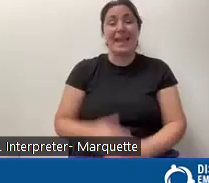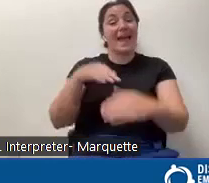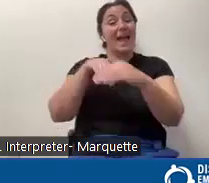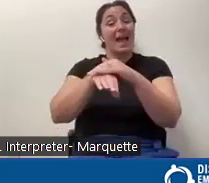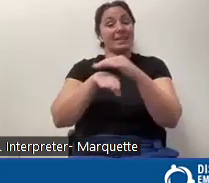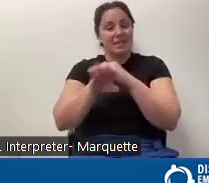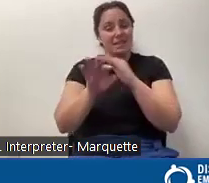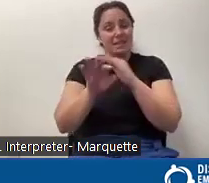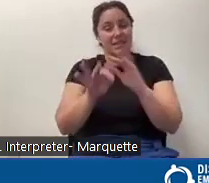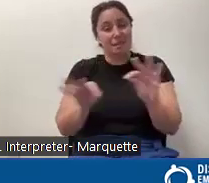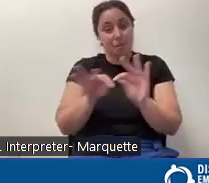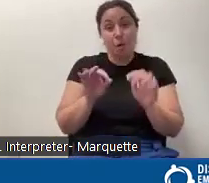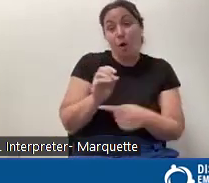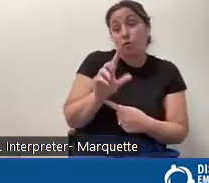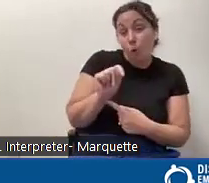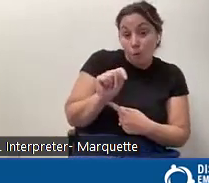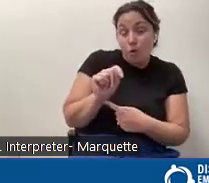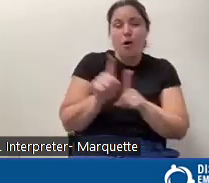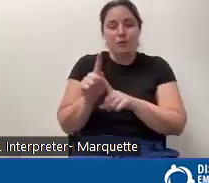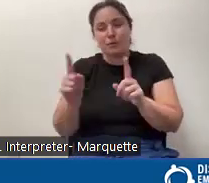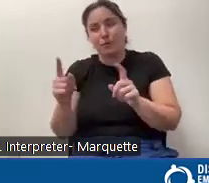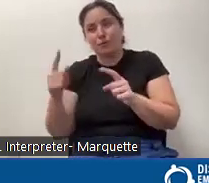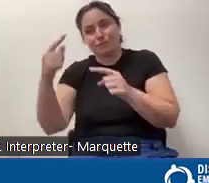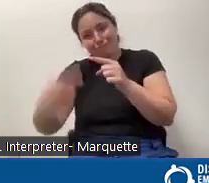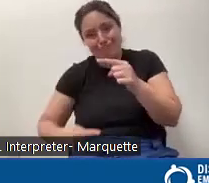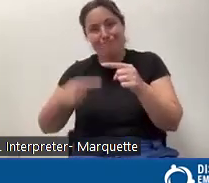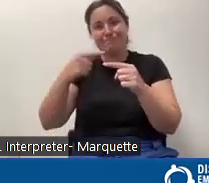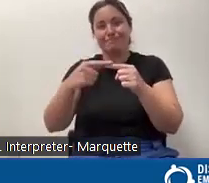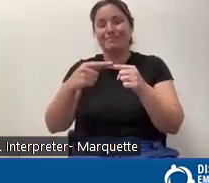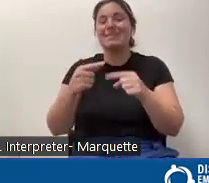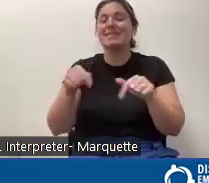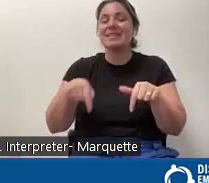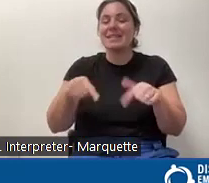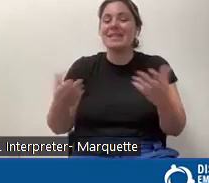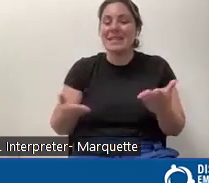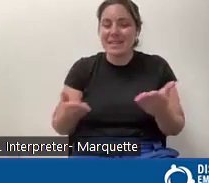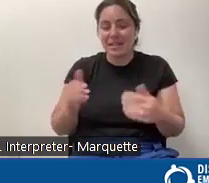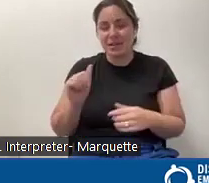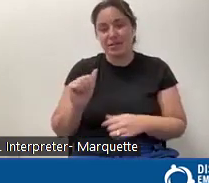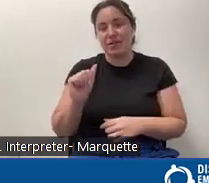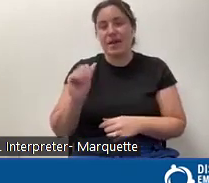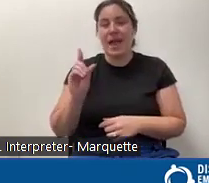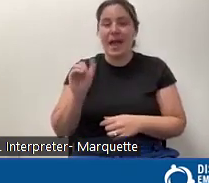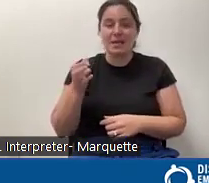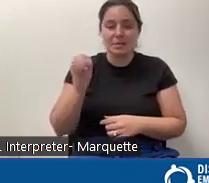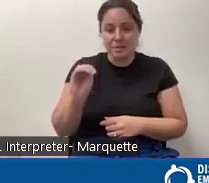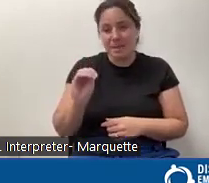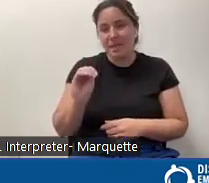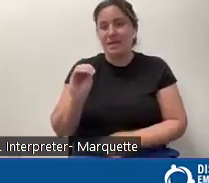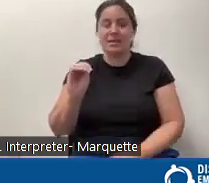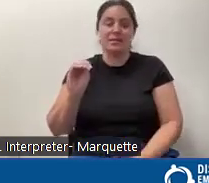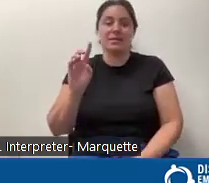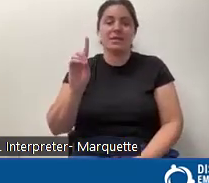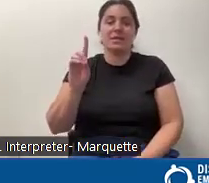October, but it's also important the rest of the year. And particularly here at the Administration on Disabilities Disability Employment Technical Assistance